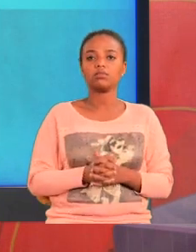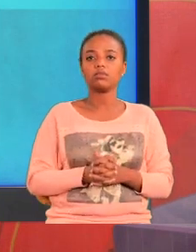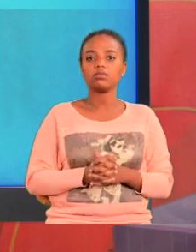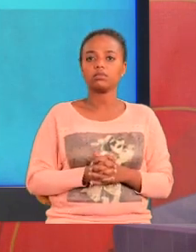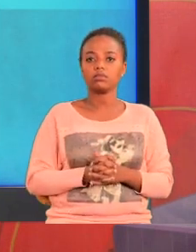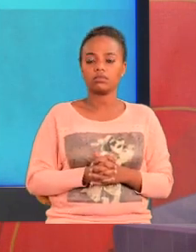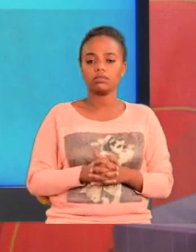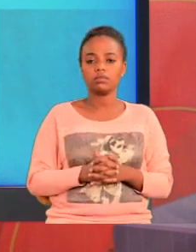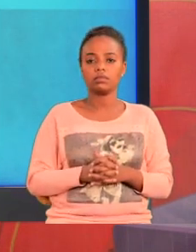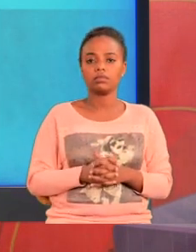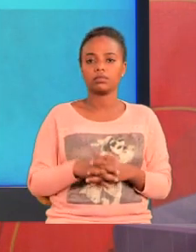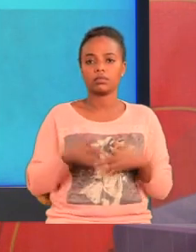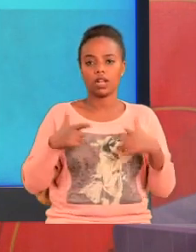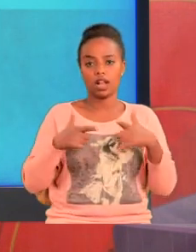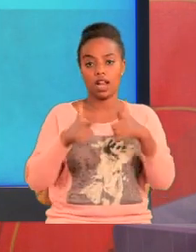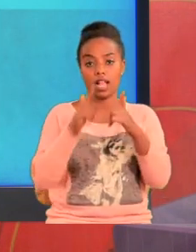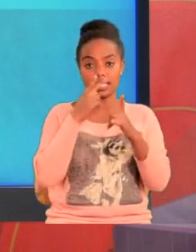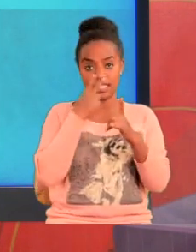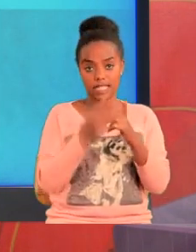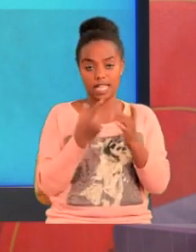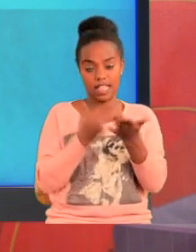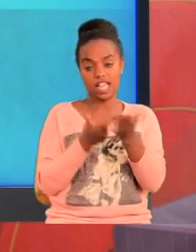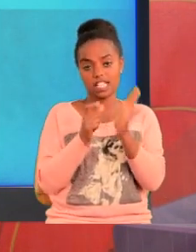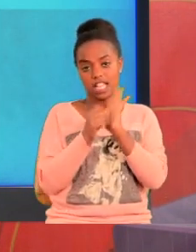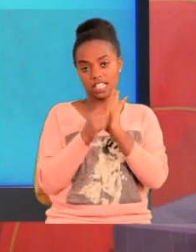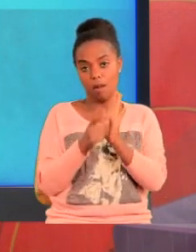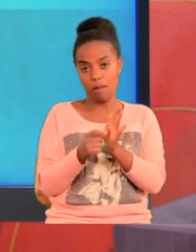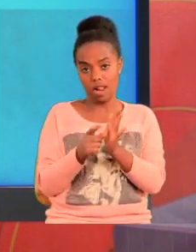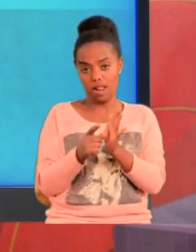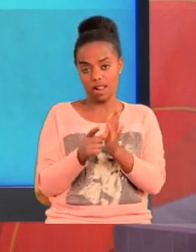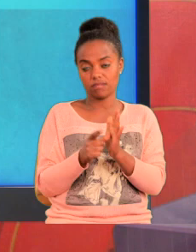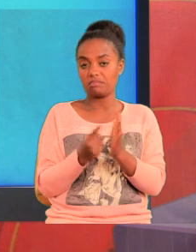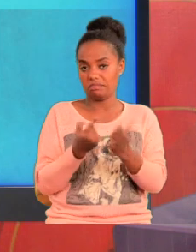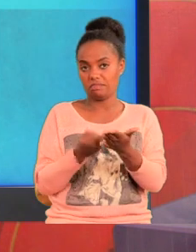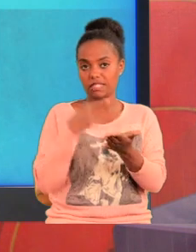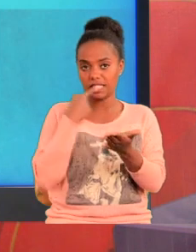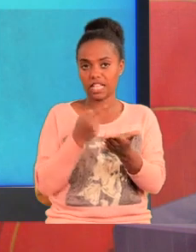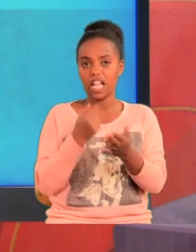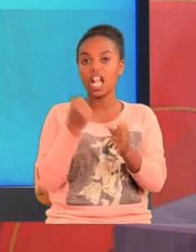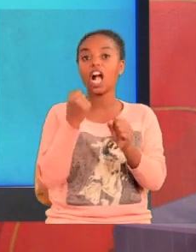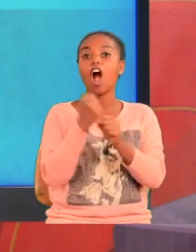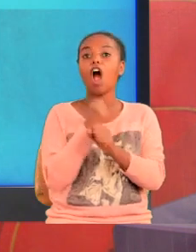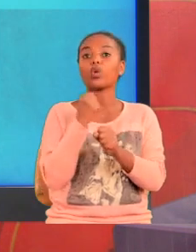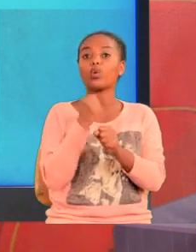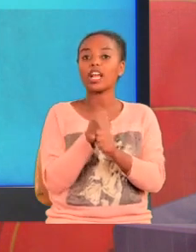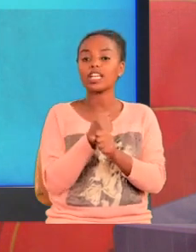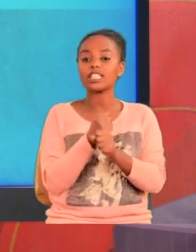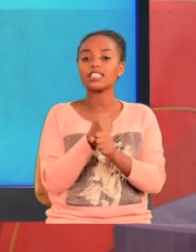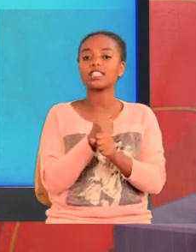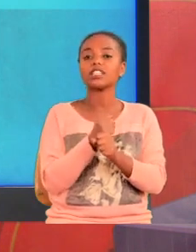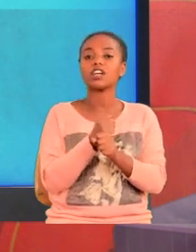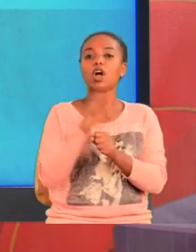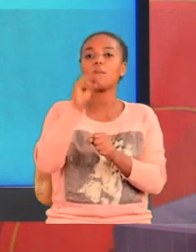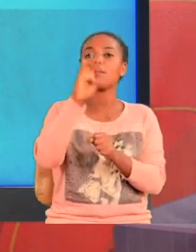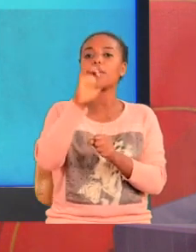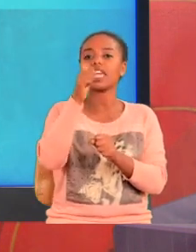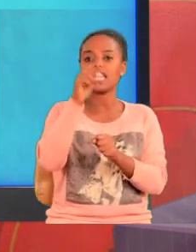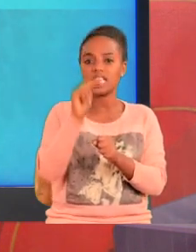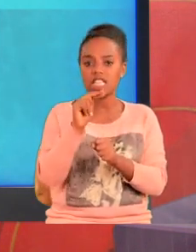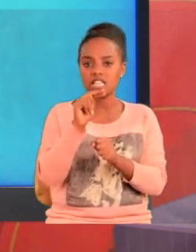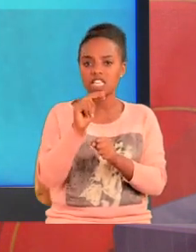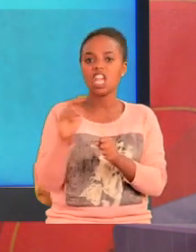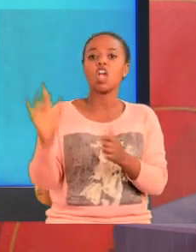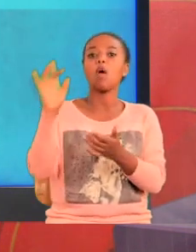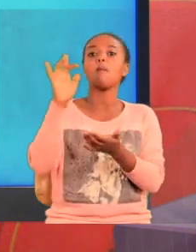Let's see this example. Here it says calculate mean median